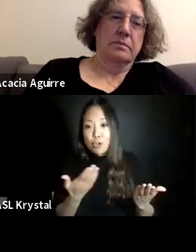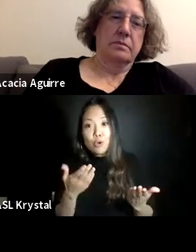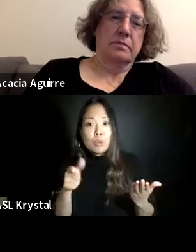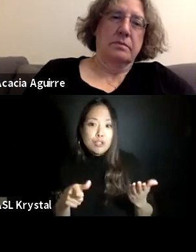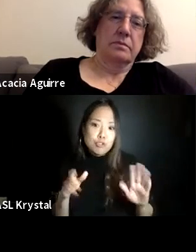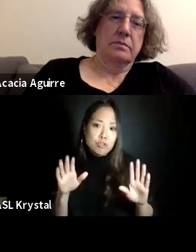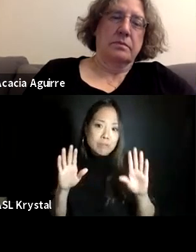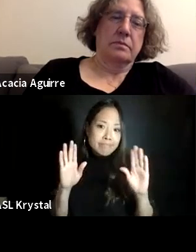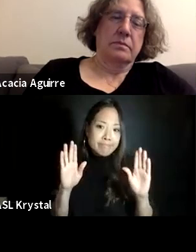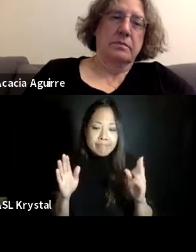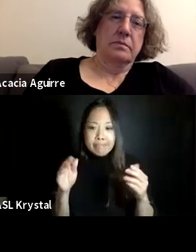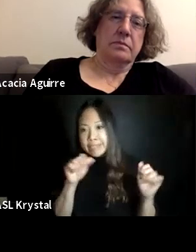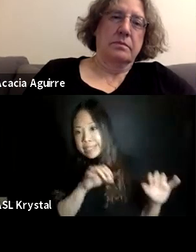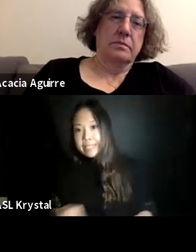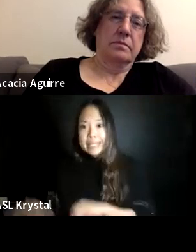ensure students all